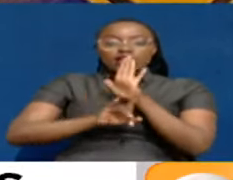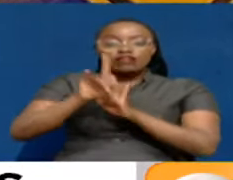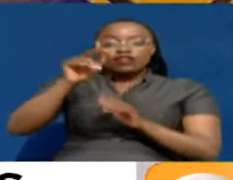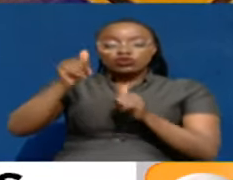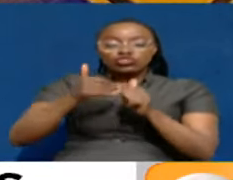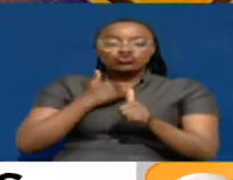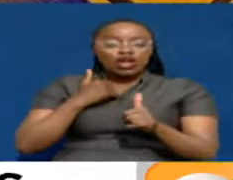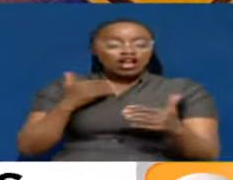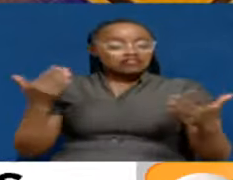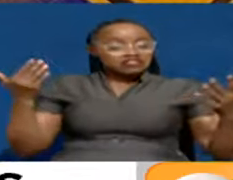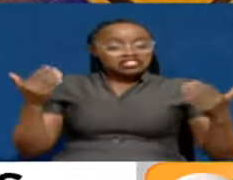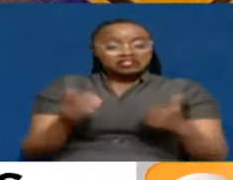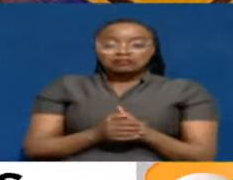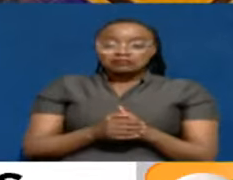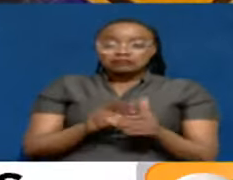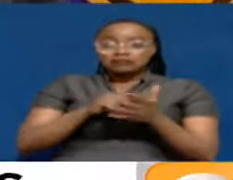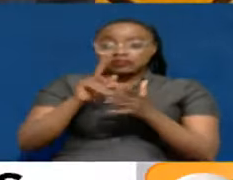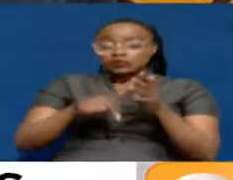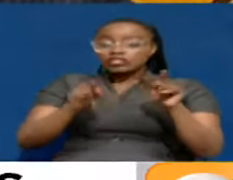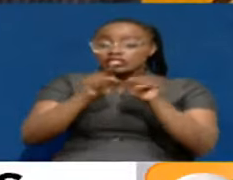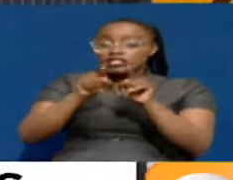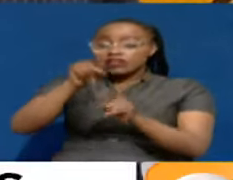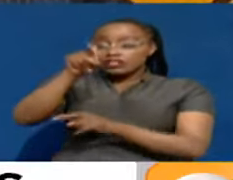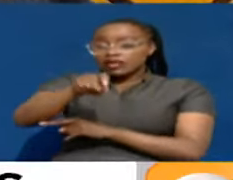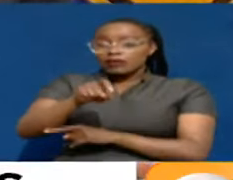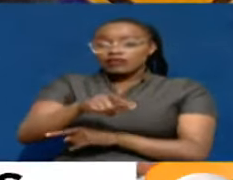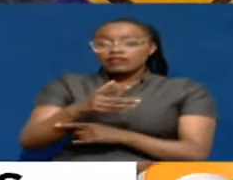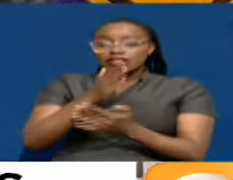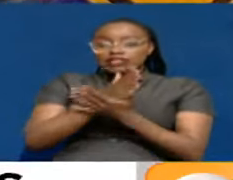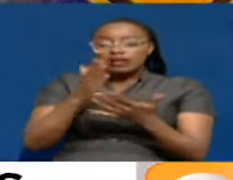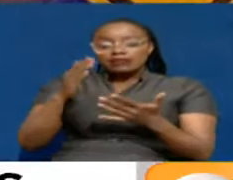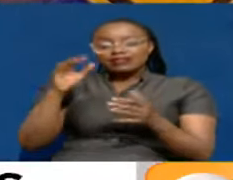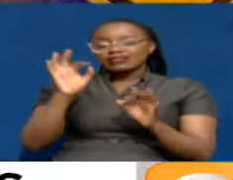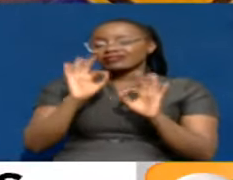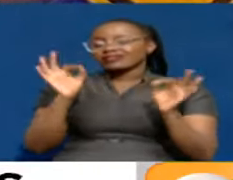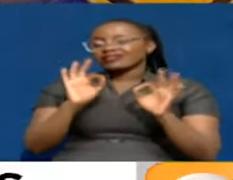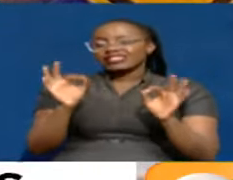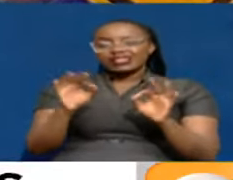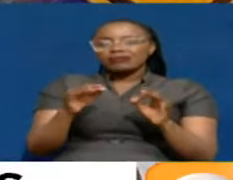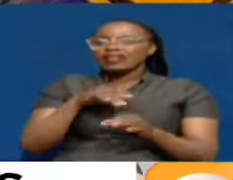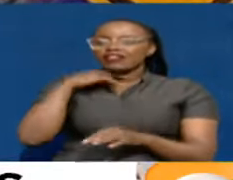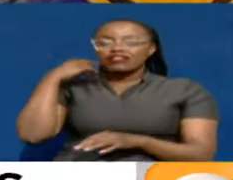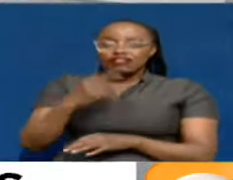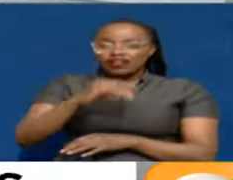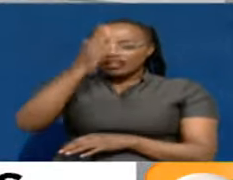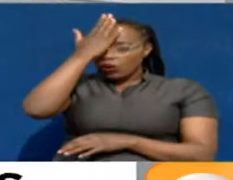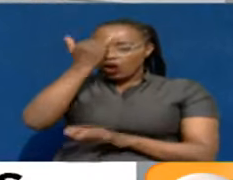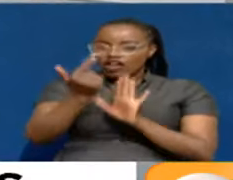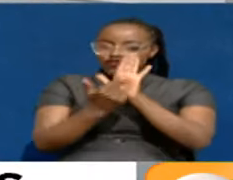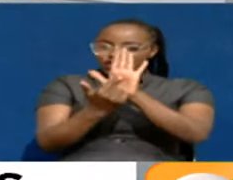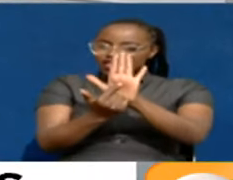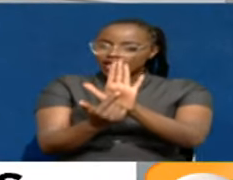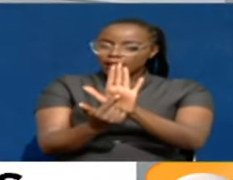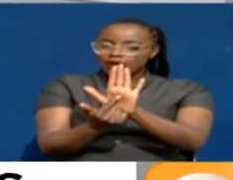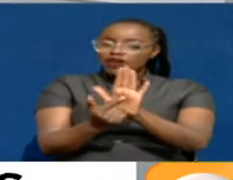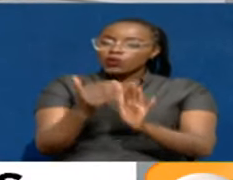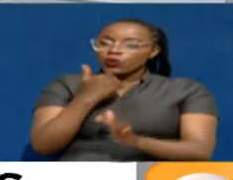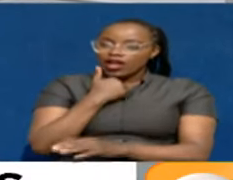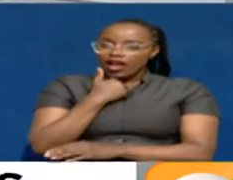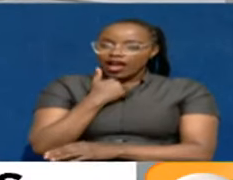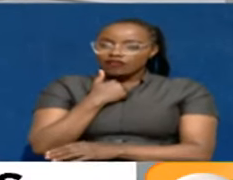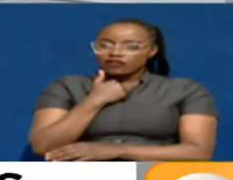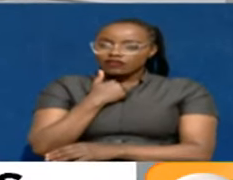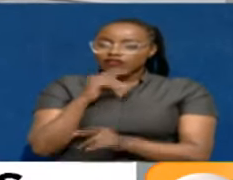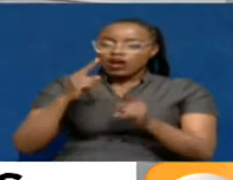your region you get. Which is a misnomer in my opinion. Because, for example,